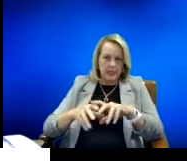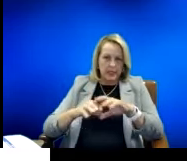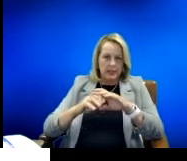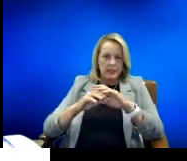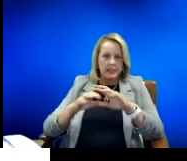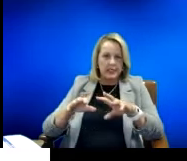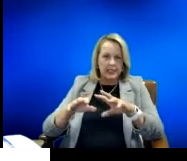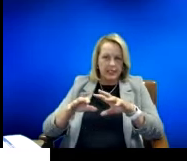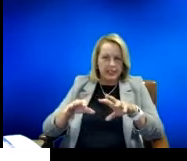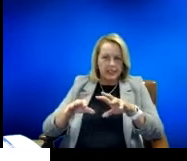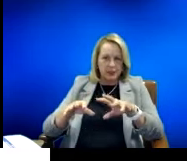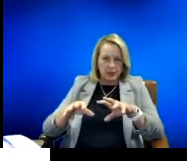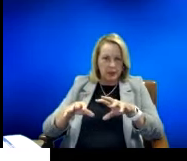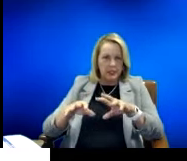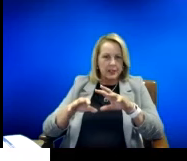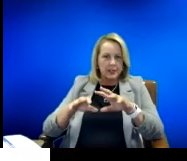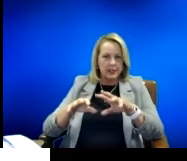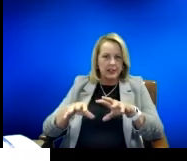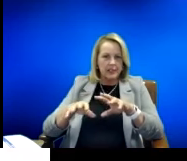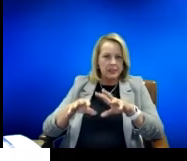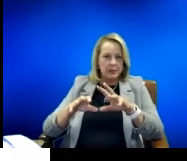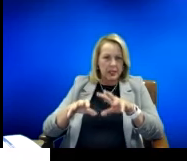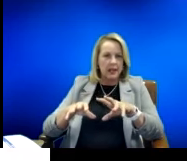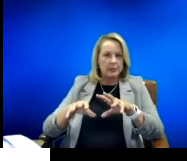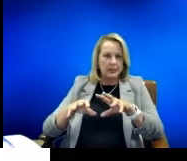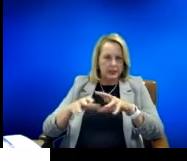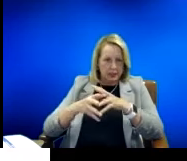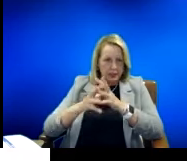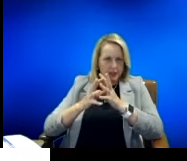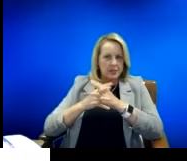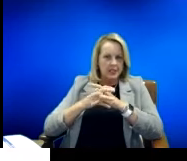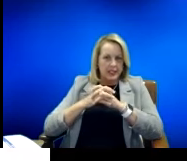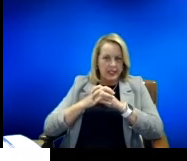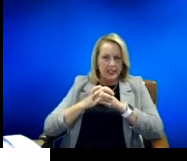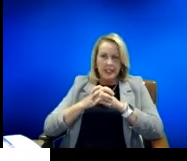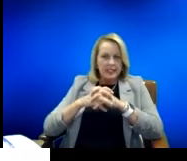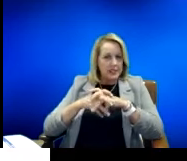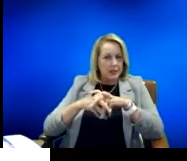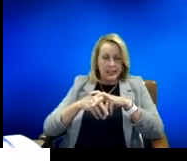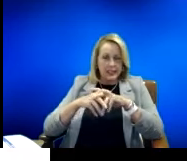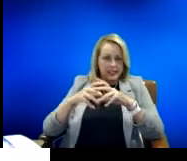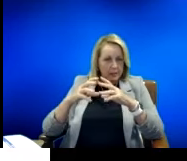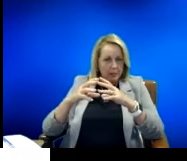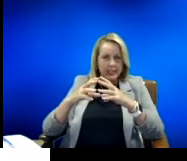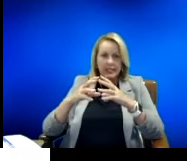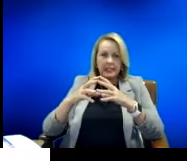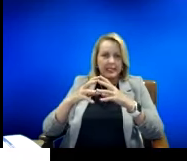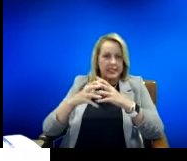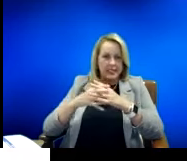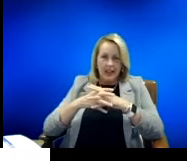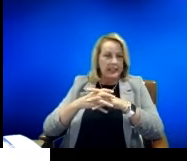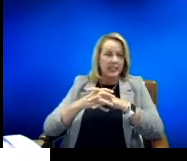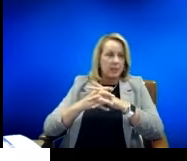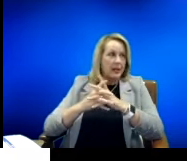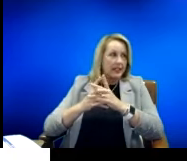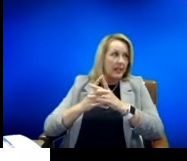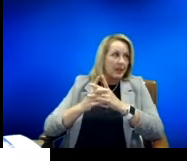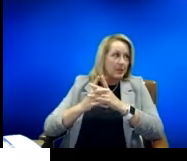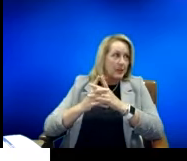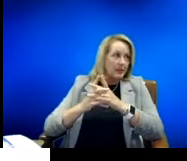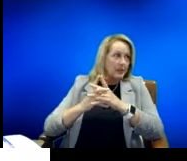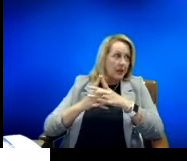where the money goes until it's distributed to the investment options that you select. So it isn't, the money is not held